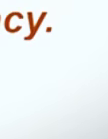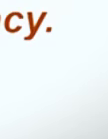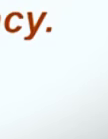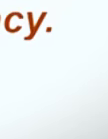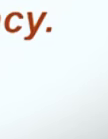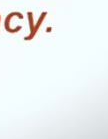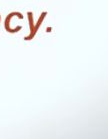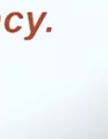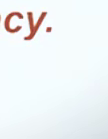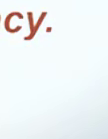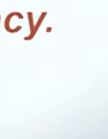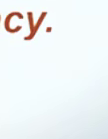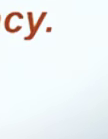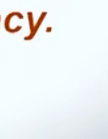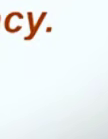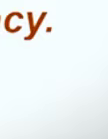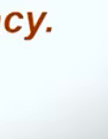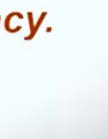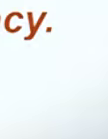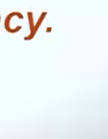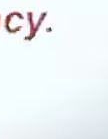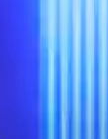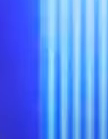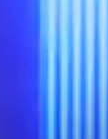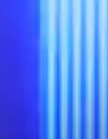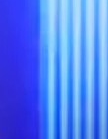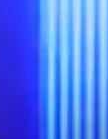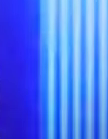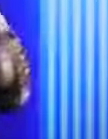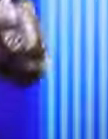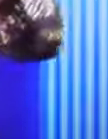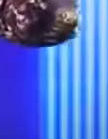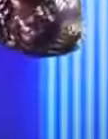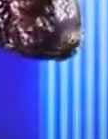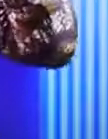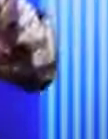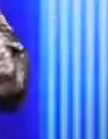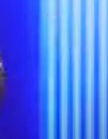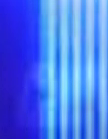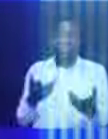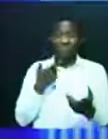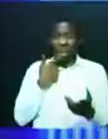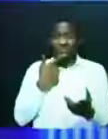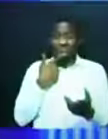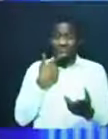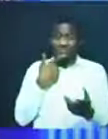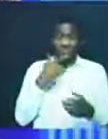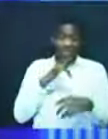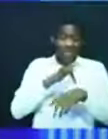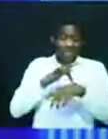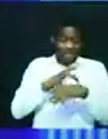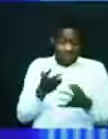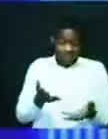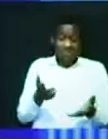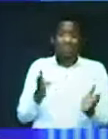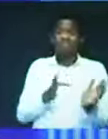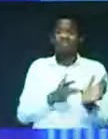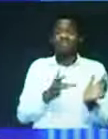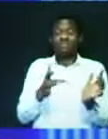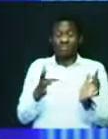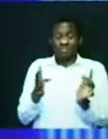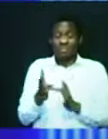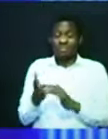succeed. So brothers and sisters, let me tell you that so far as the earth is concerned, Jesus is